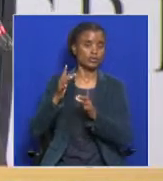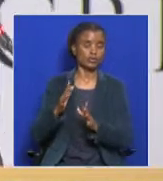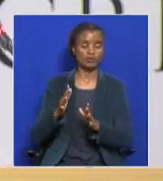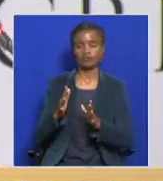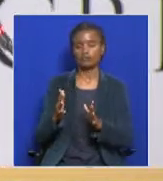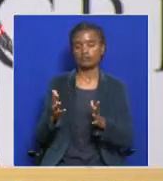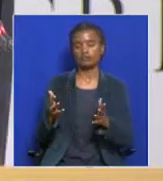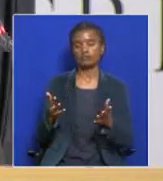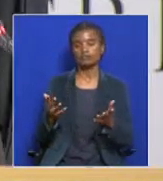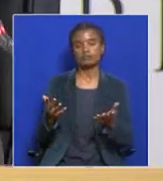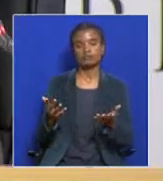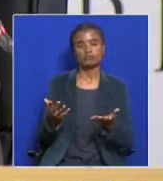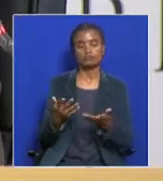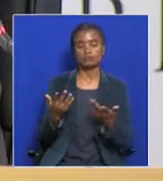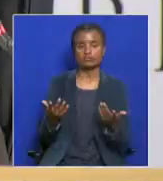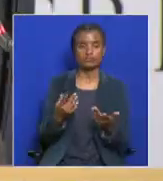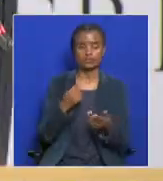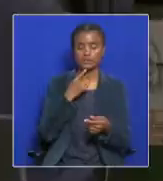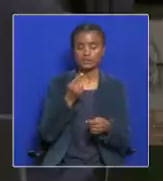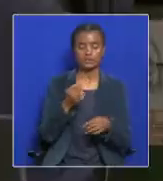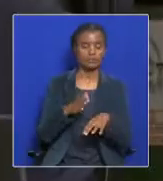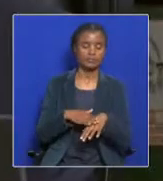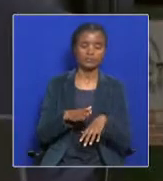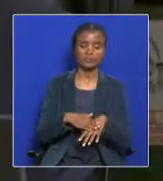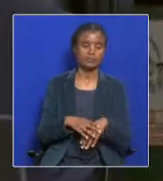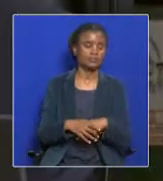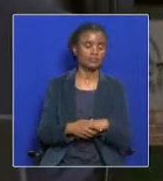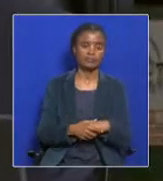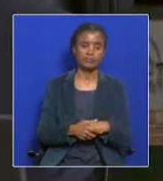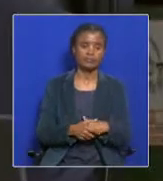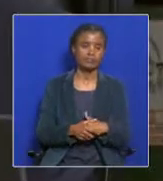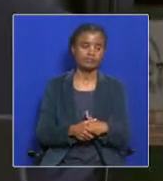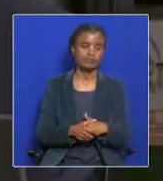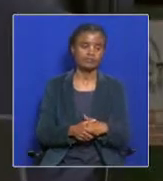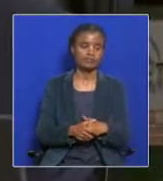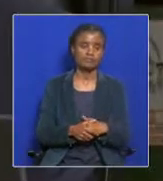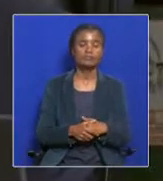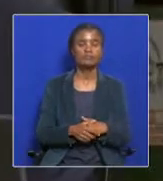say more, Commissioner. You are actually very articulate.